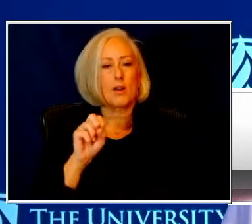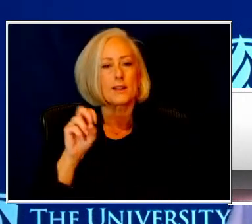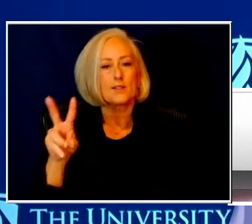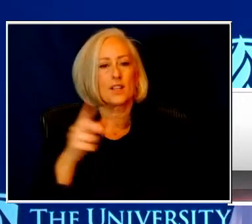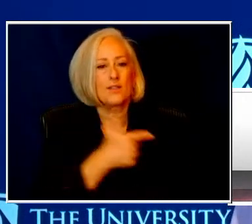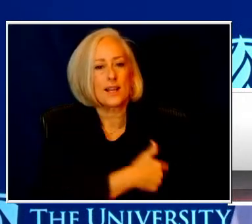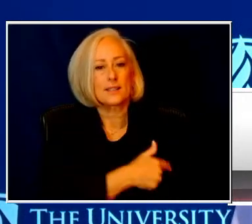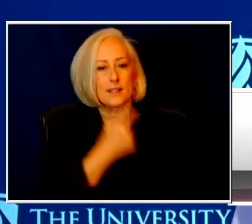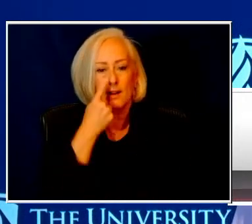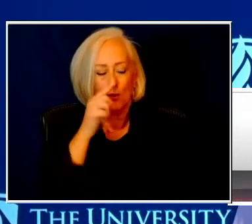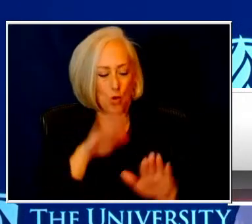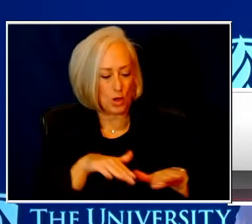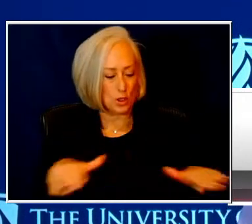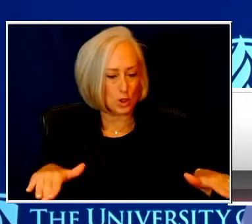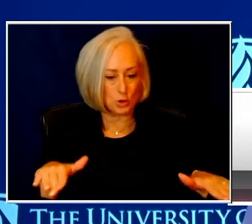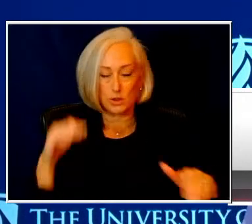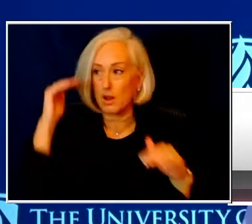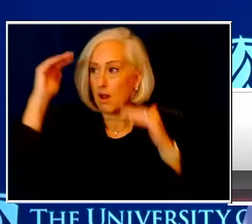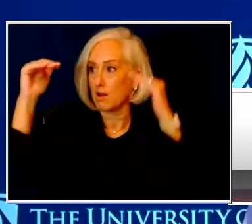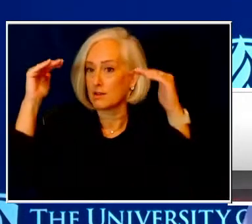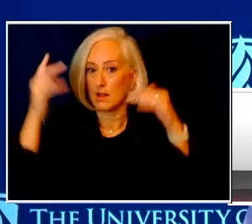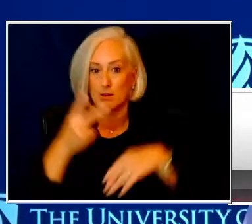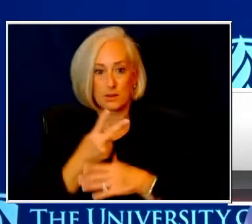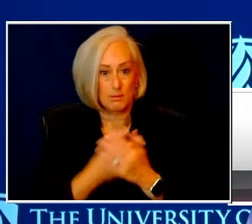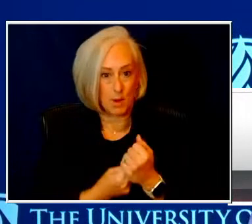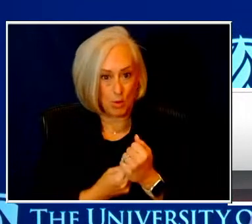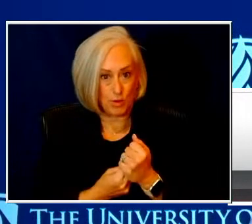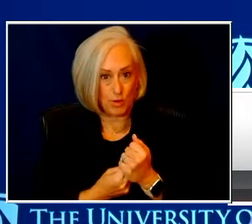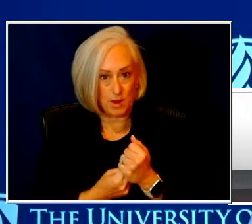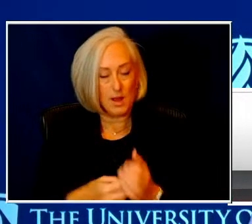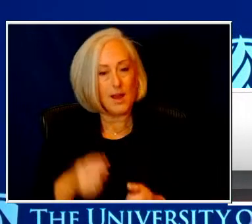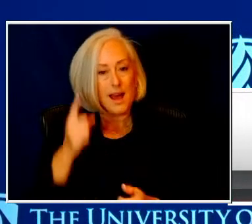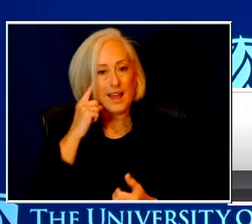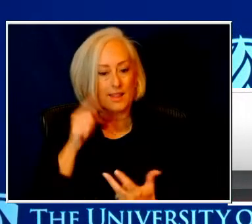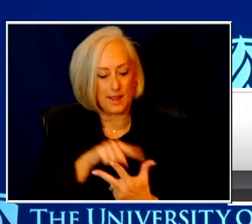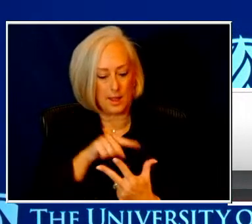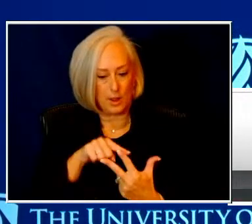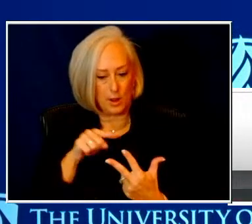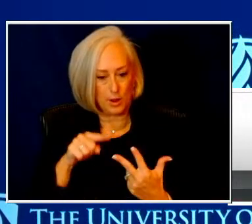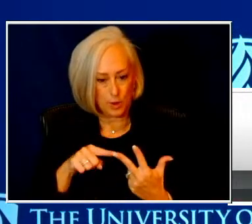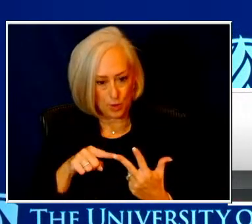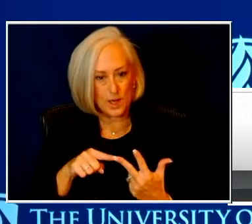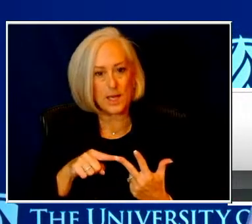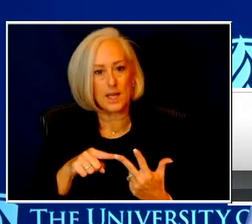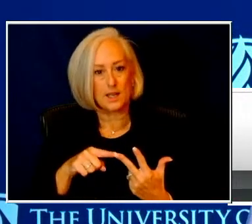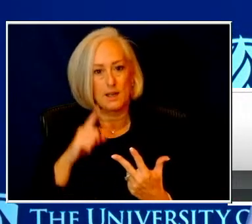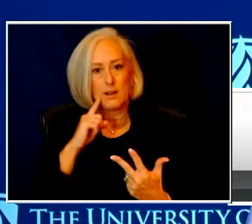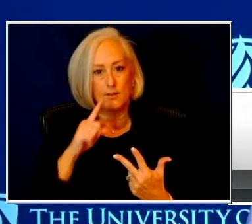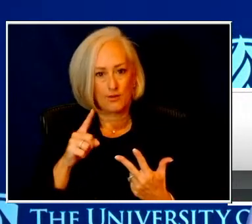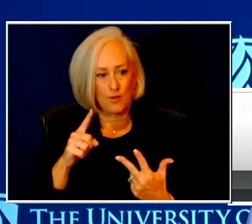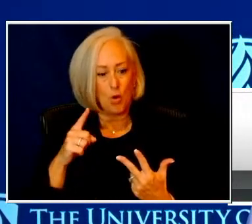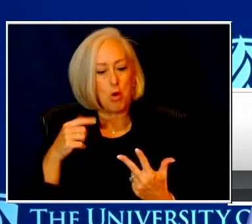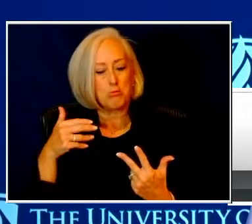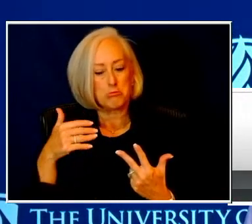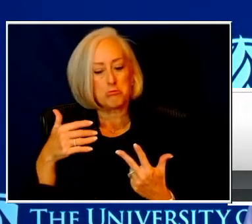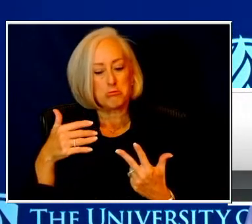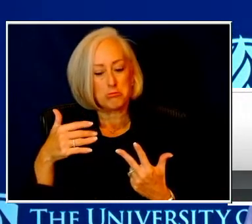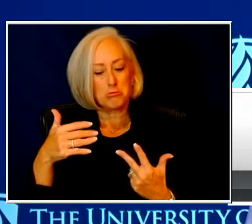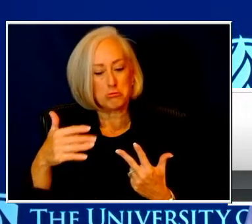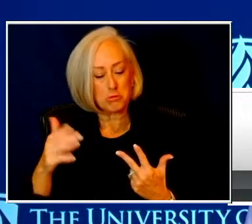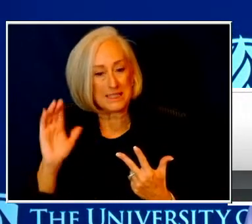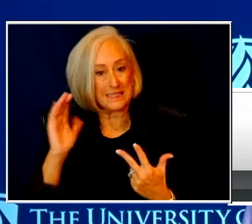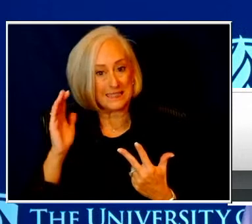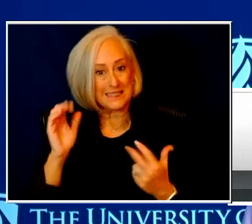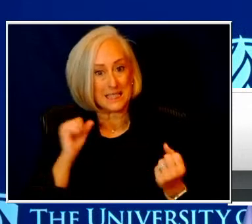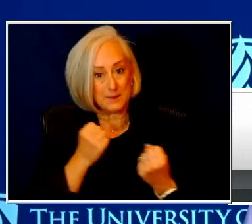adults. I think I think there were 3 main ones that were in those later stages and seemed to be very safe, but also